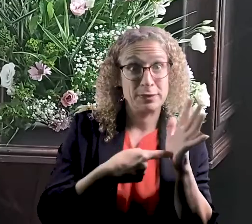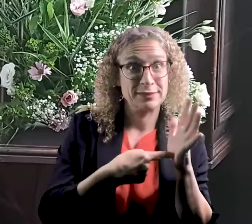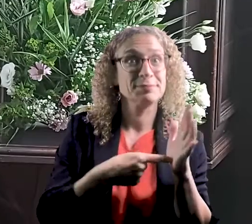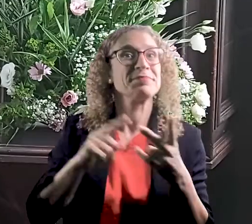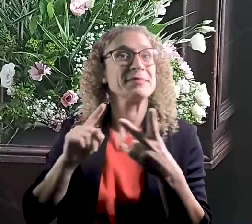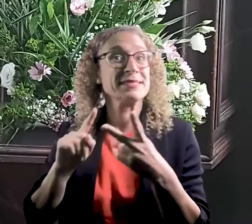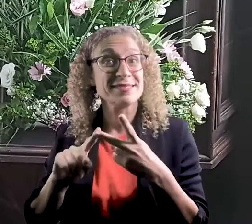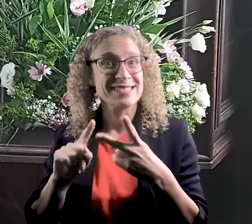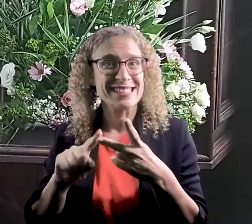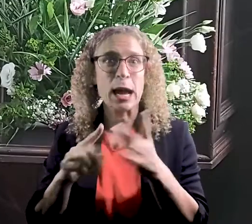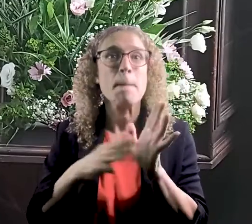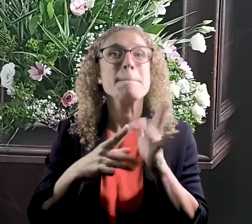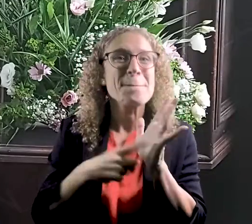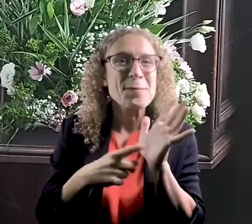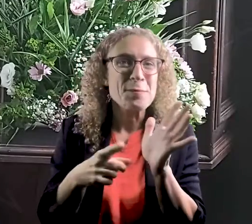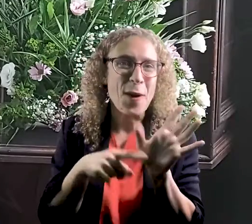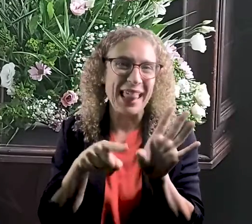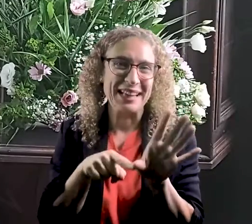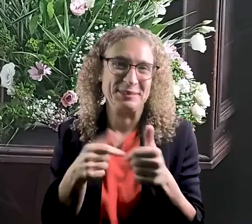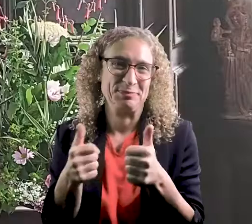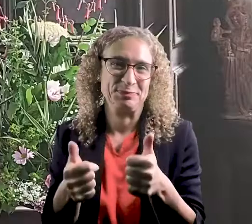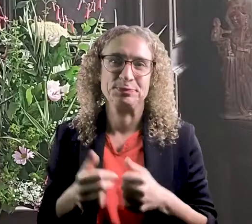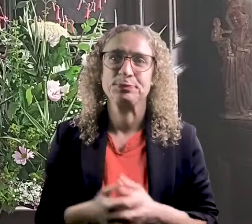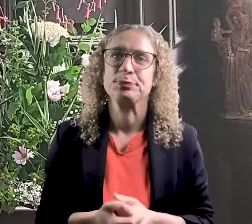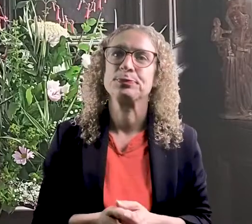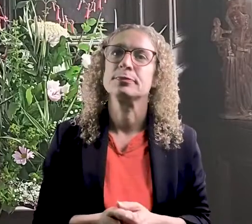and the second by Molly.